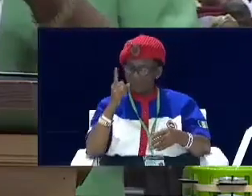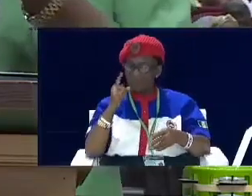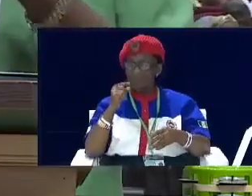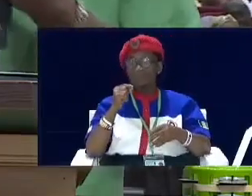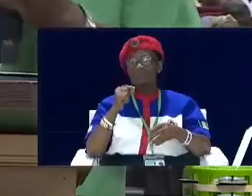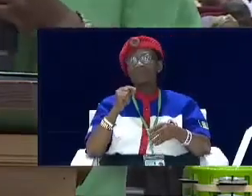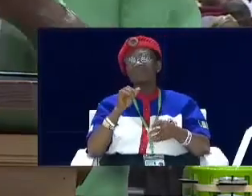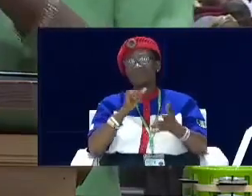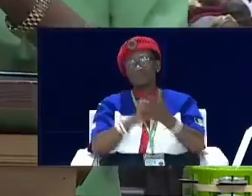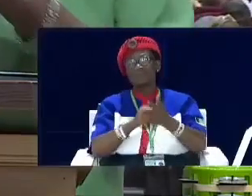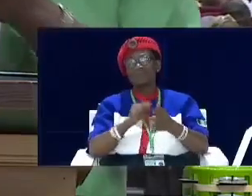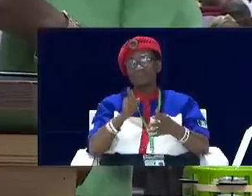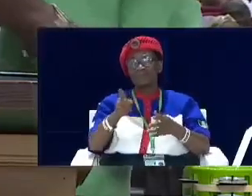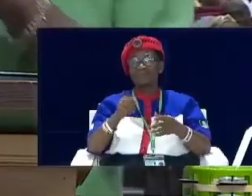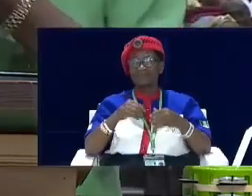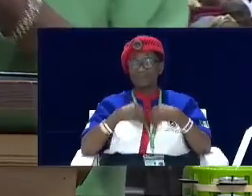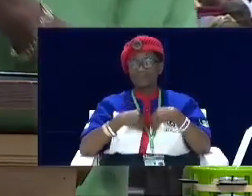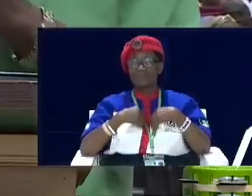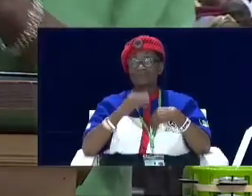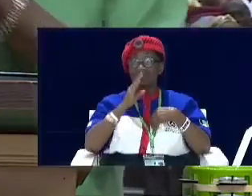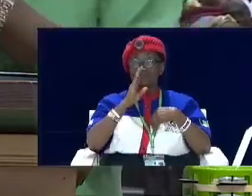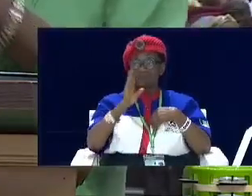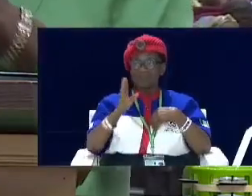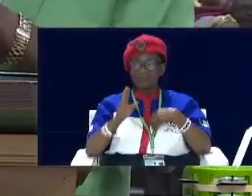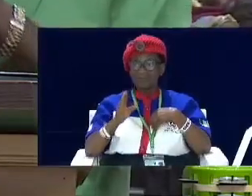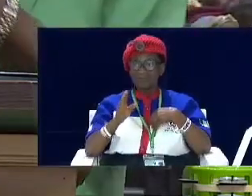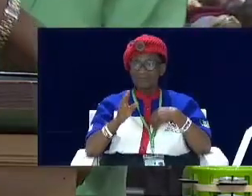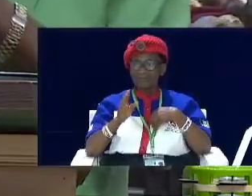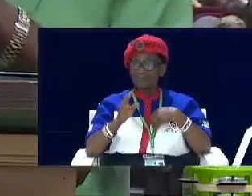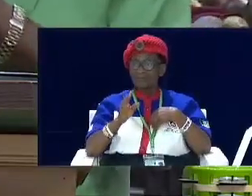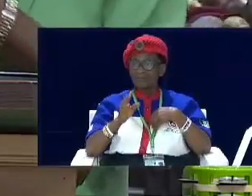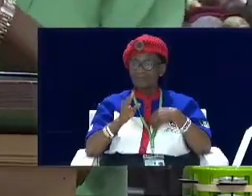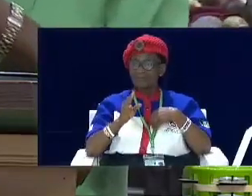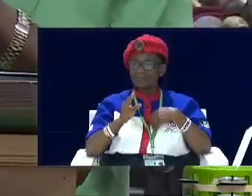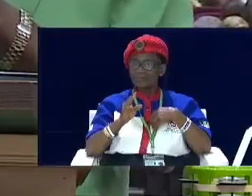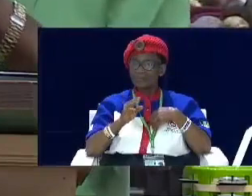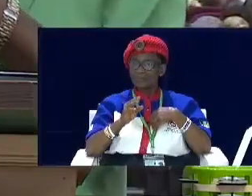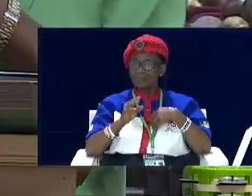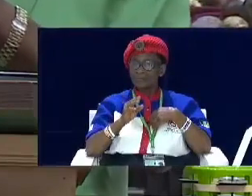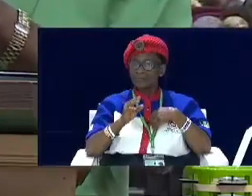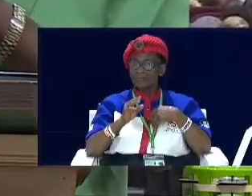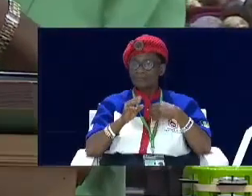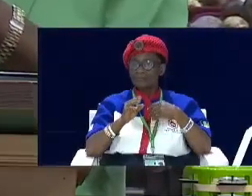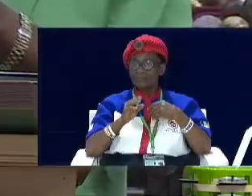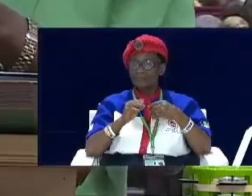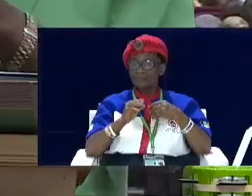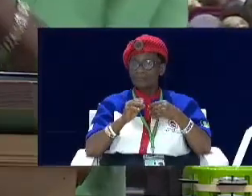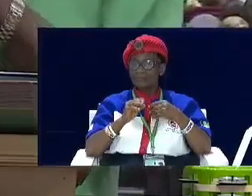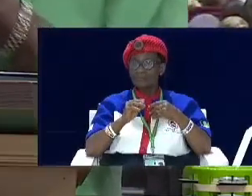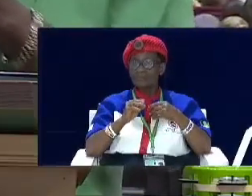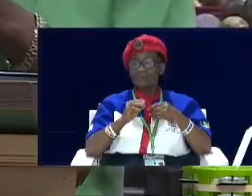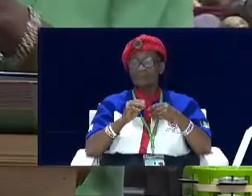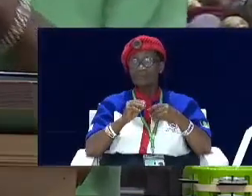That you have been shaking the throne of heaven. O ti bere si ni mi ite orun.